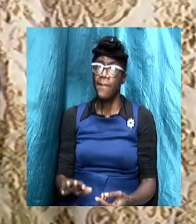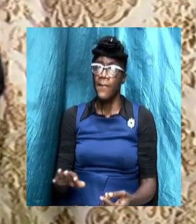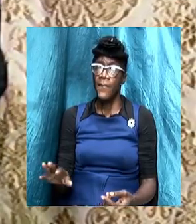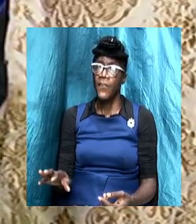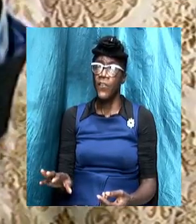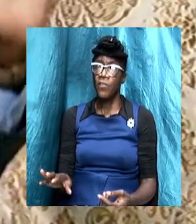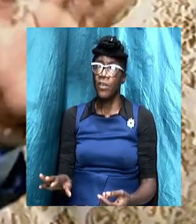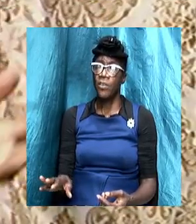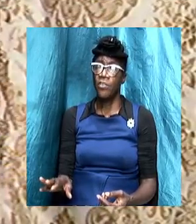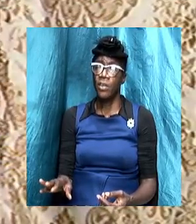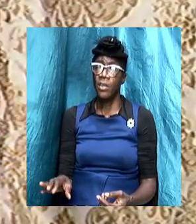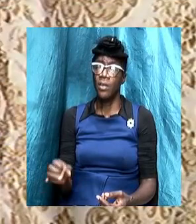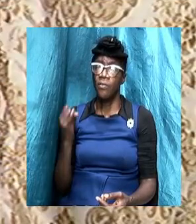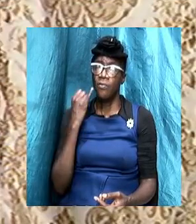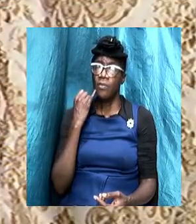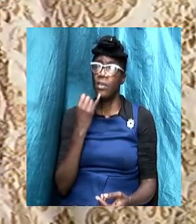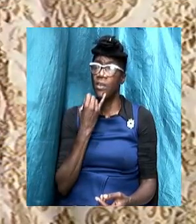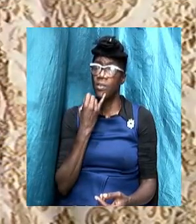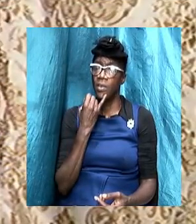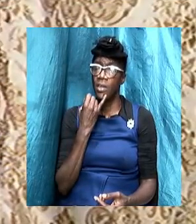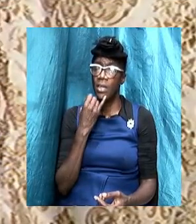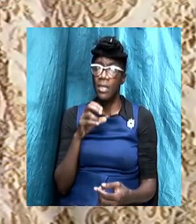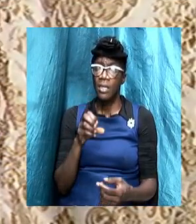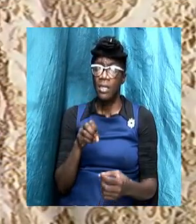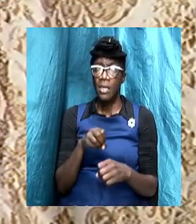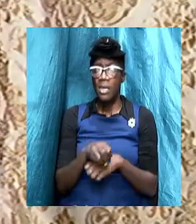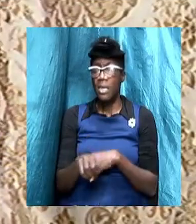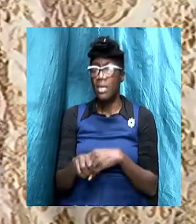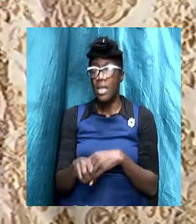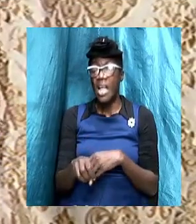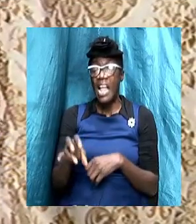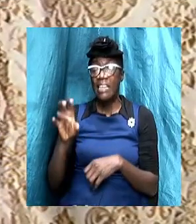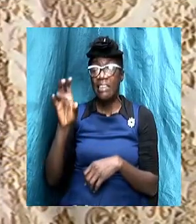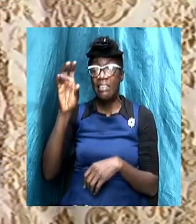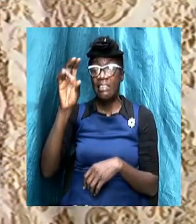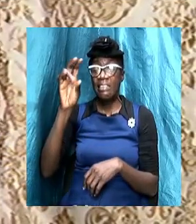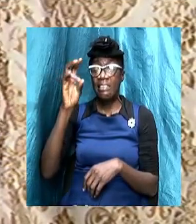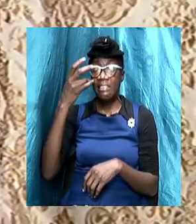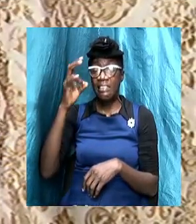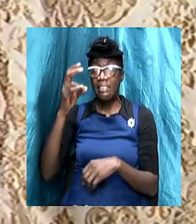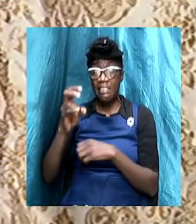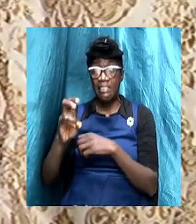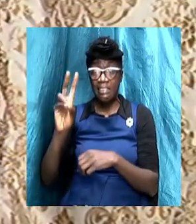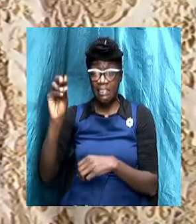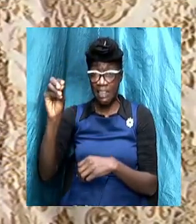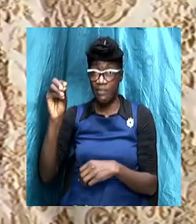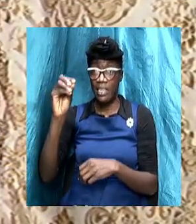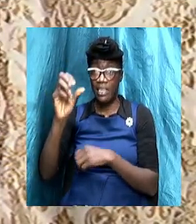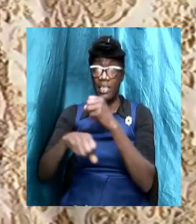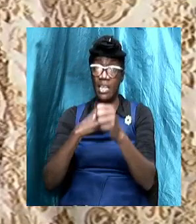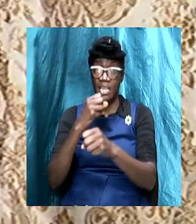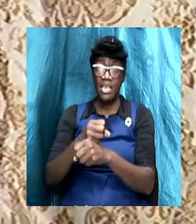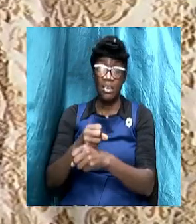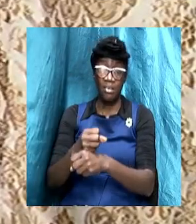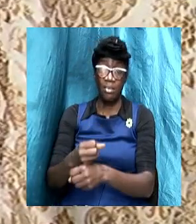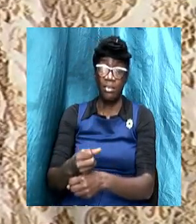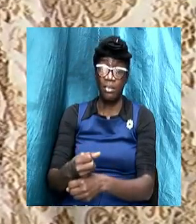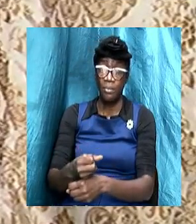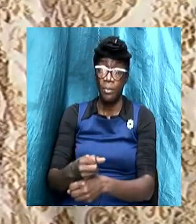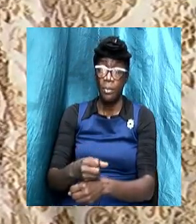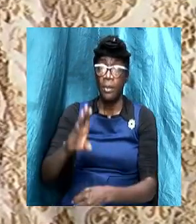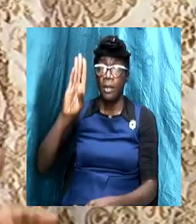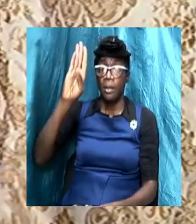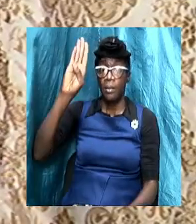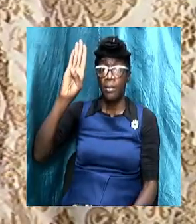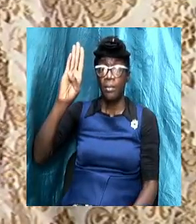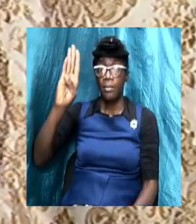after spending 70 years in what we call Babylonian captivity. Now, this is called the post-exilic period, the